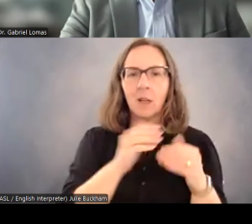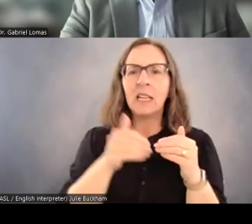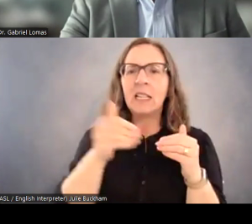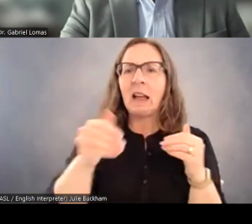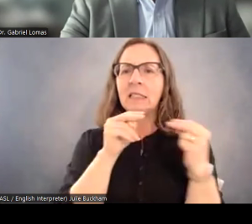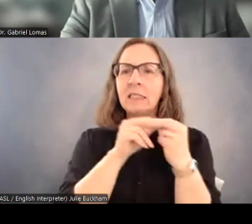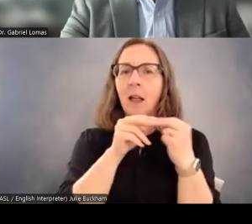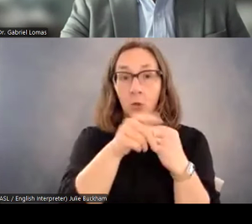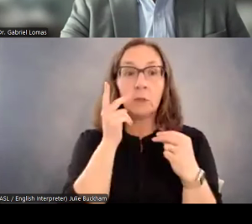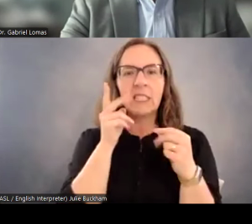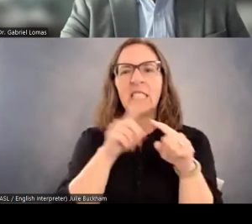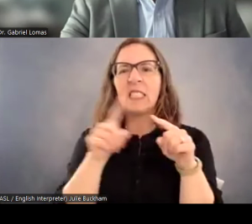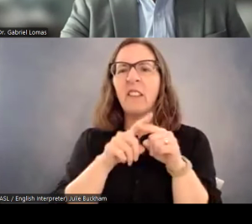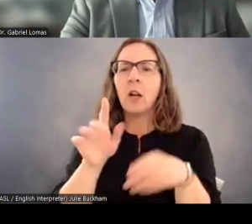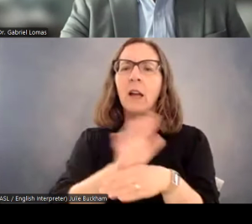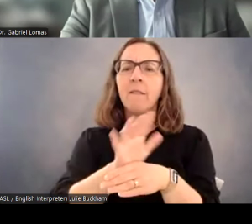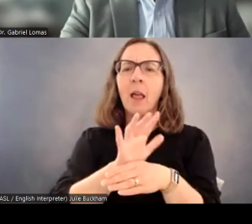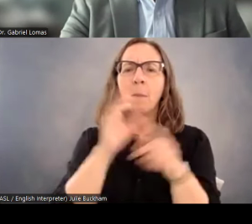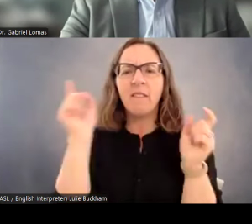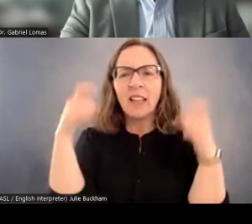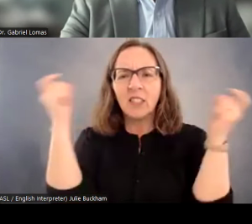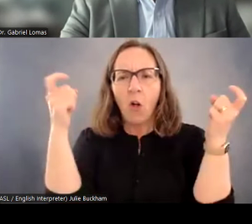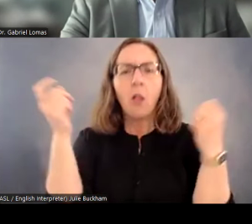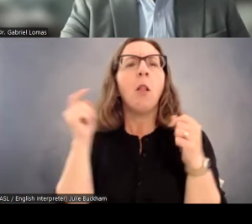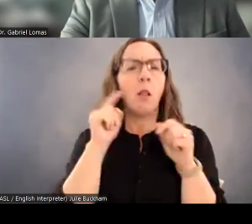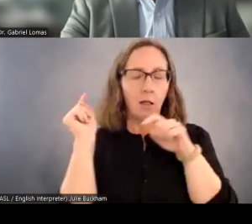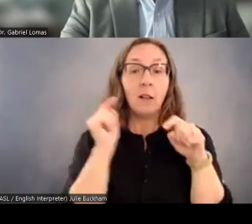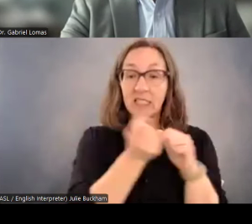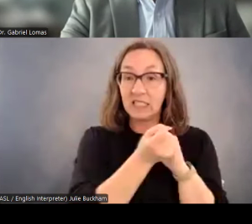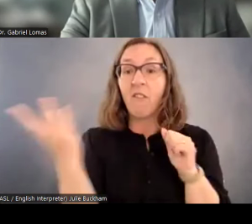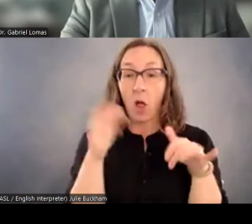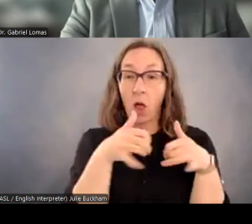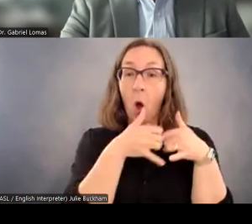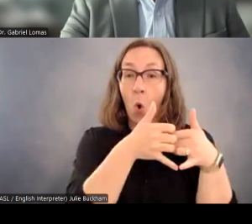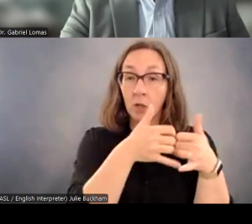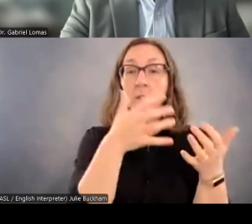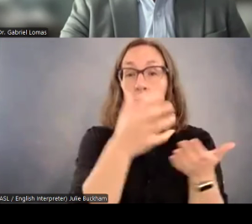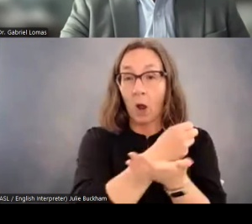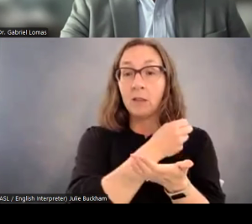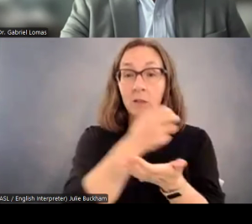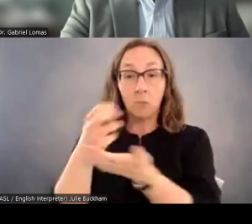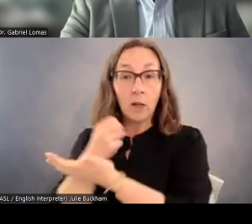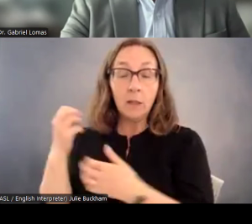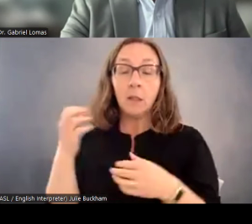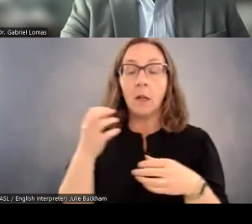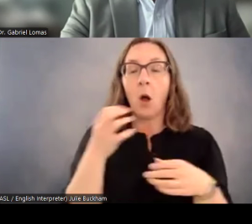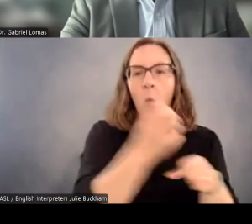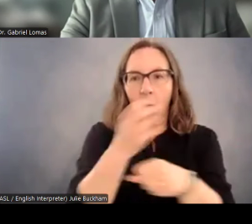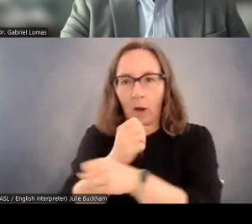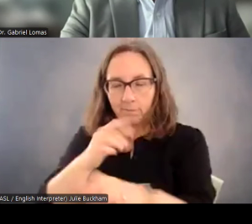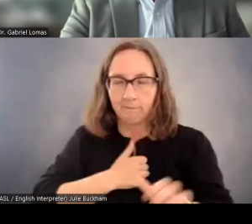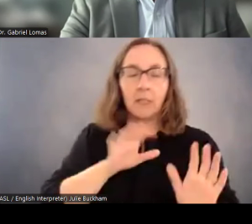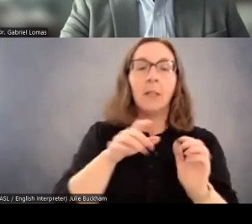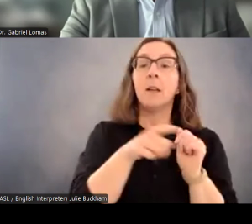film festivals that it was in. It's won a number of different awards. So if you're interested in showing it in your community,